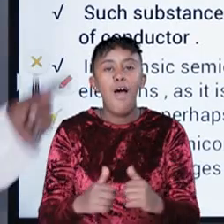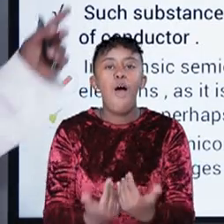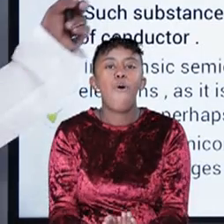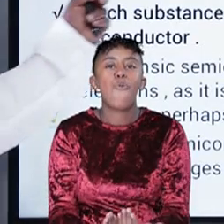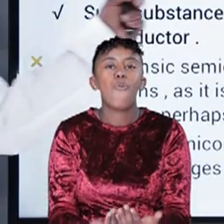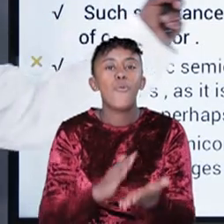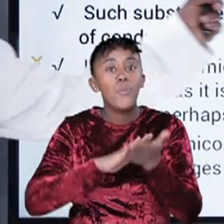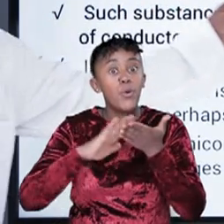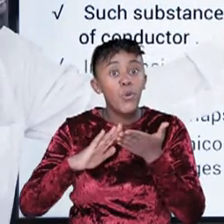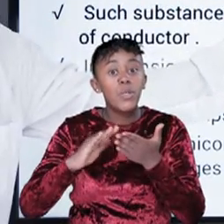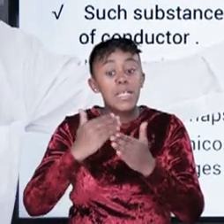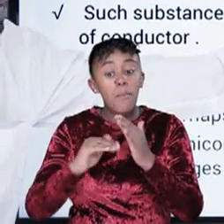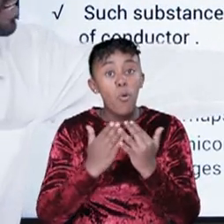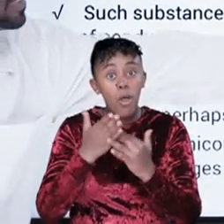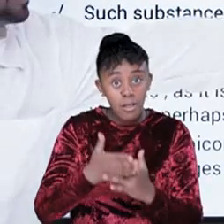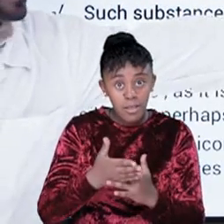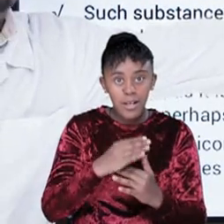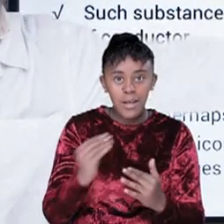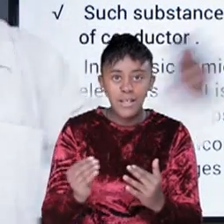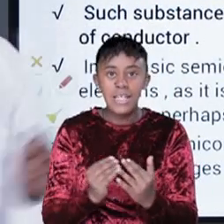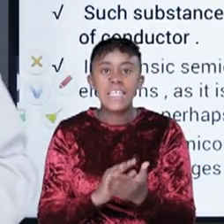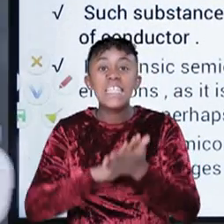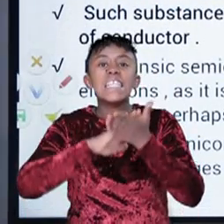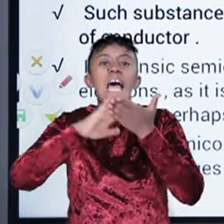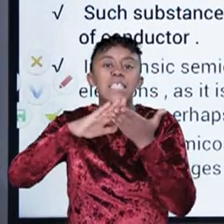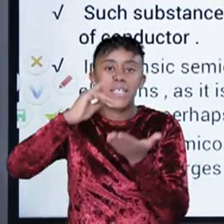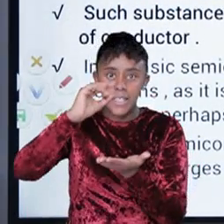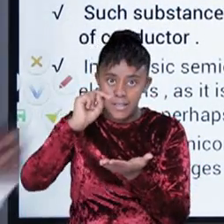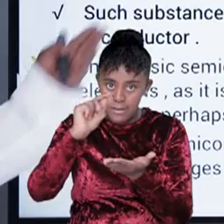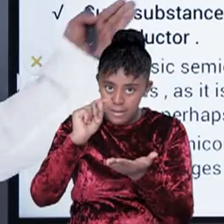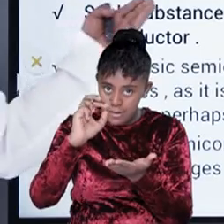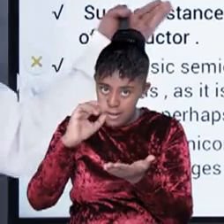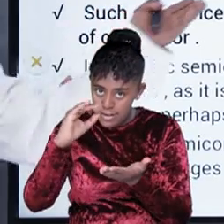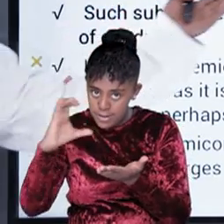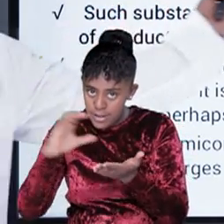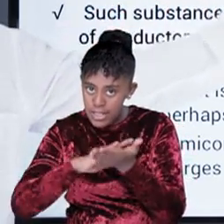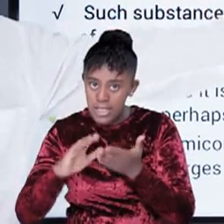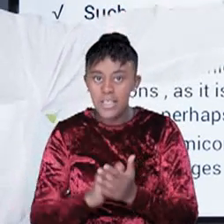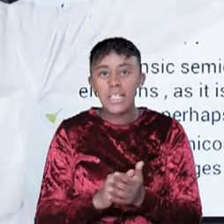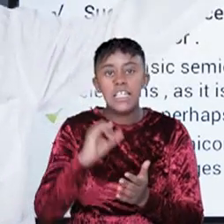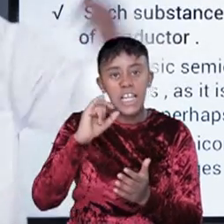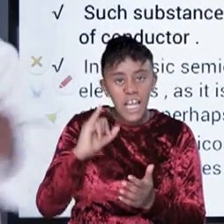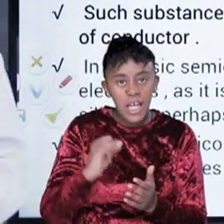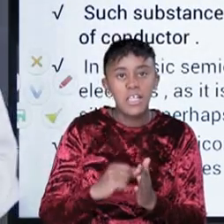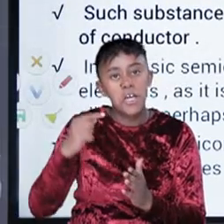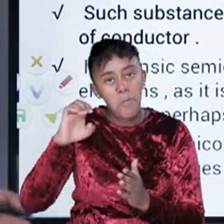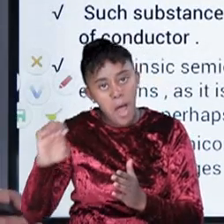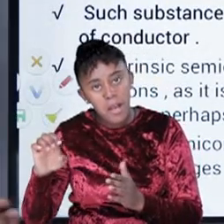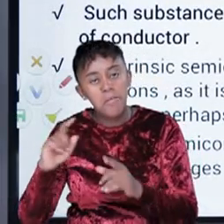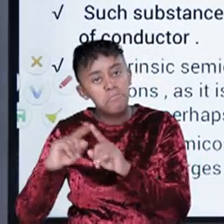how pure semiconductors are usually intrinsic semiconductors. For example, silicon, germanium is ETC are